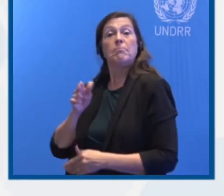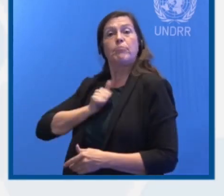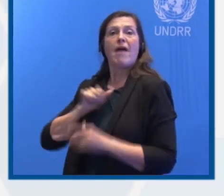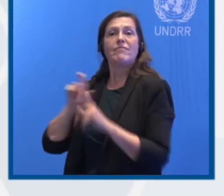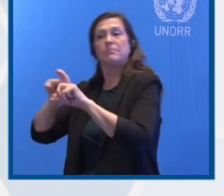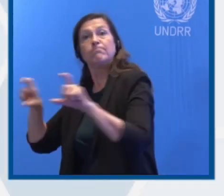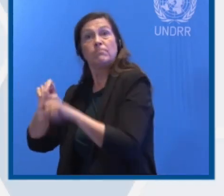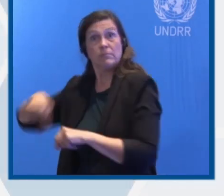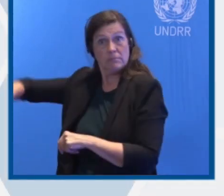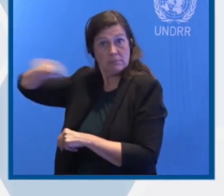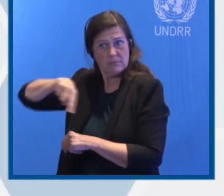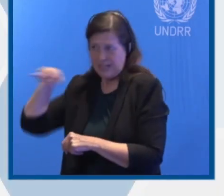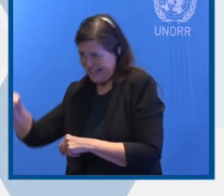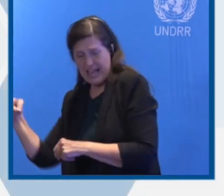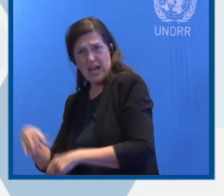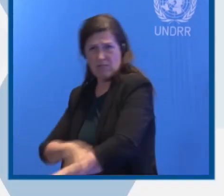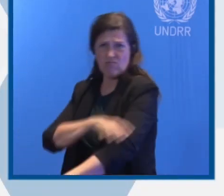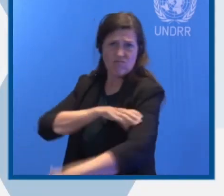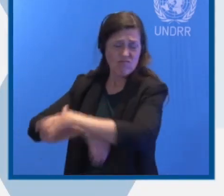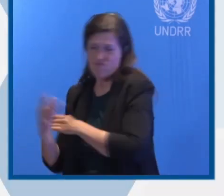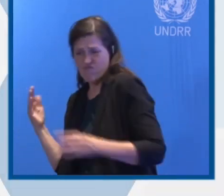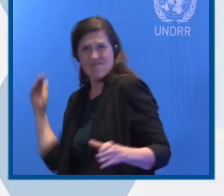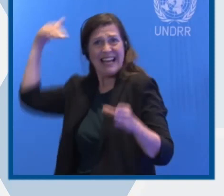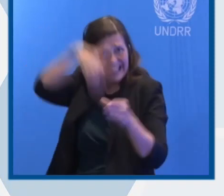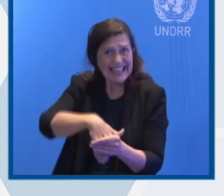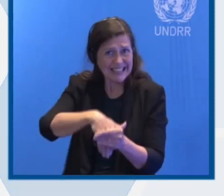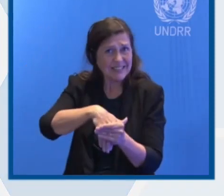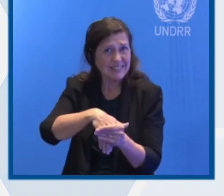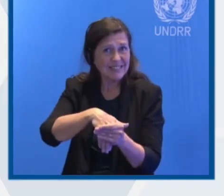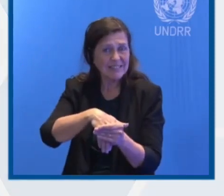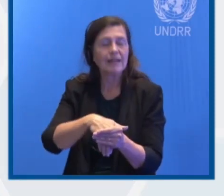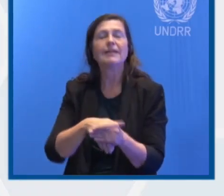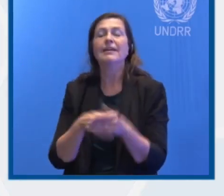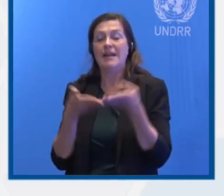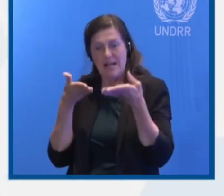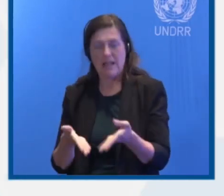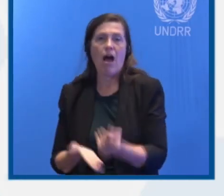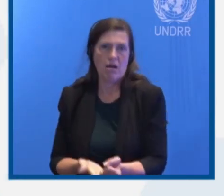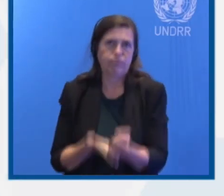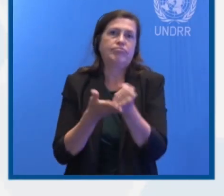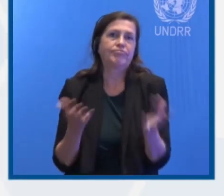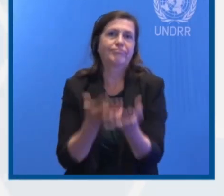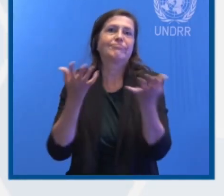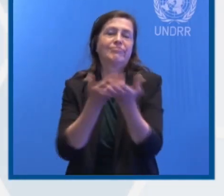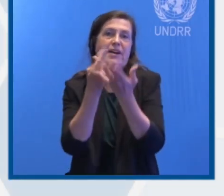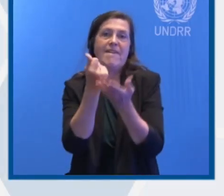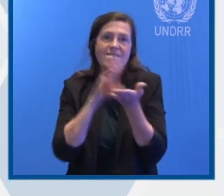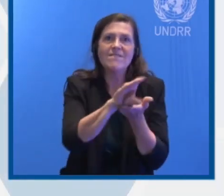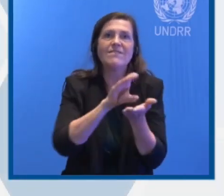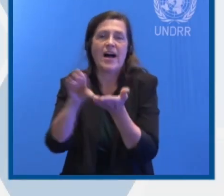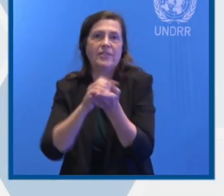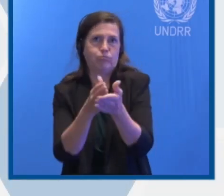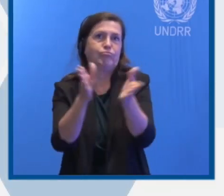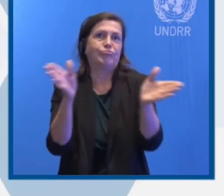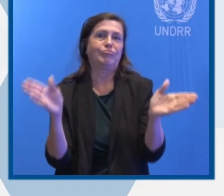important for us to ensure their engagement. This, again, will increase financing options. There